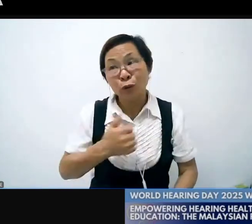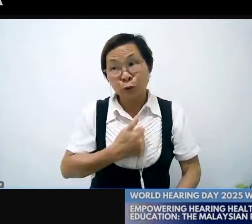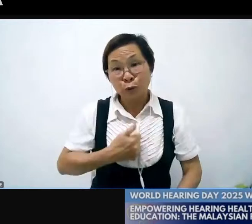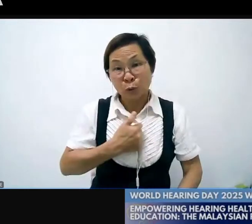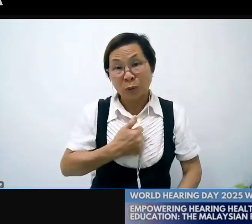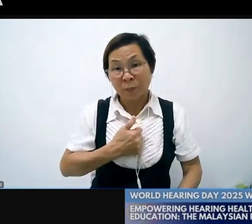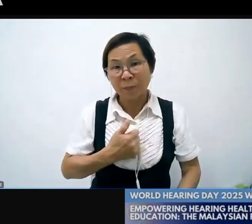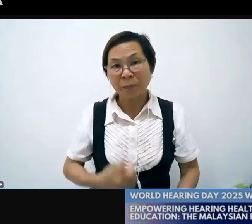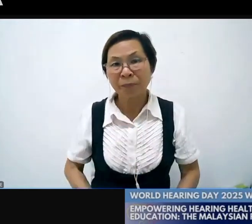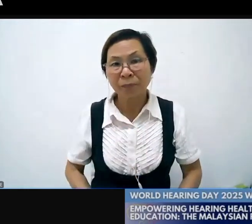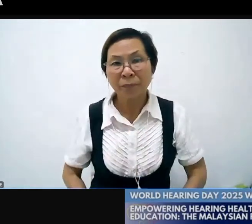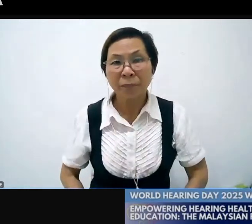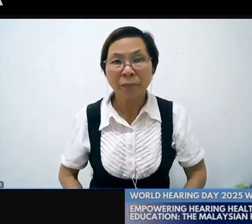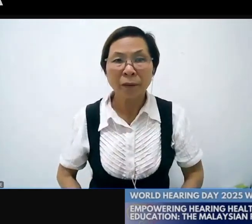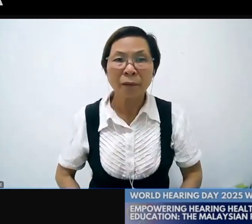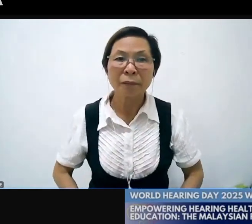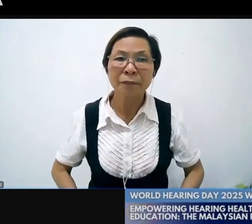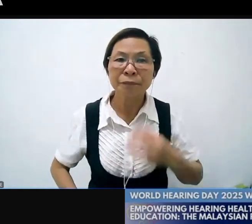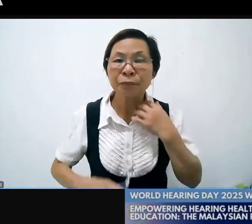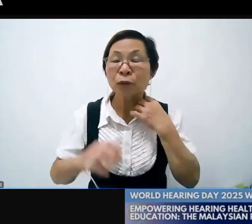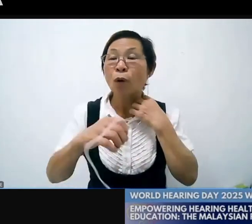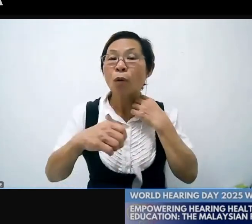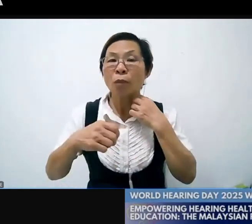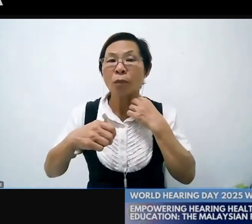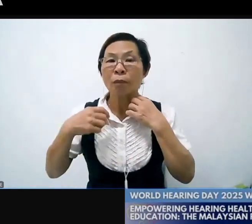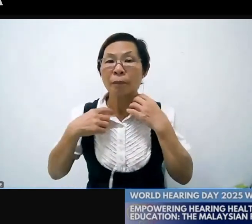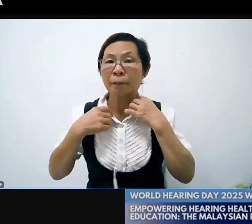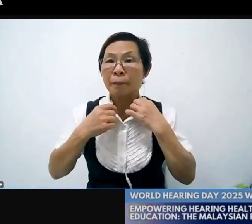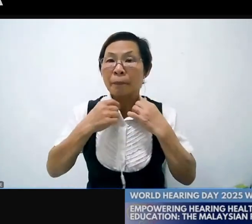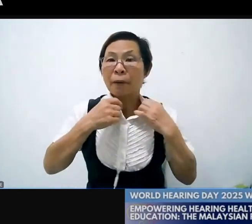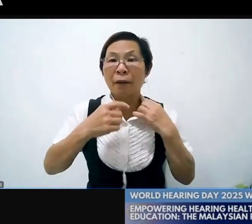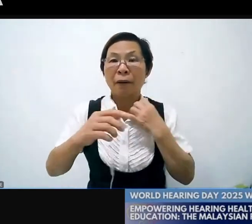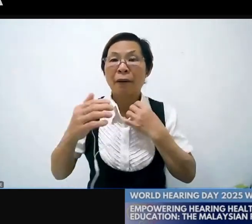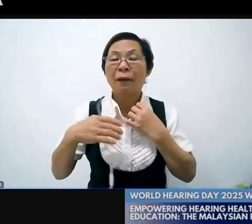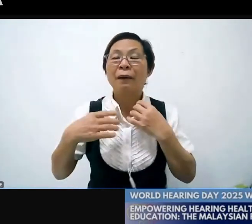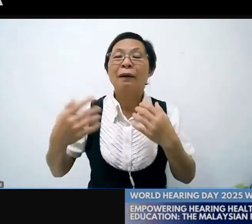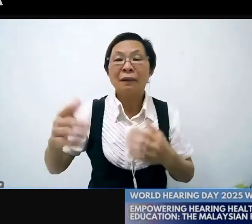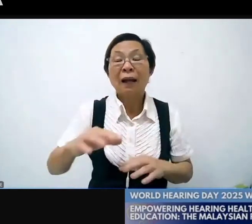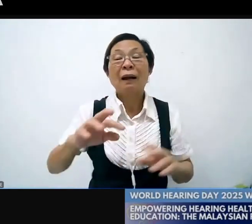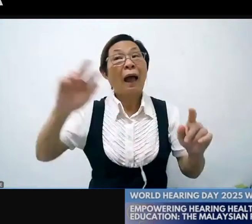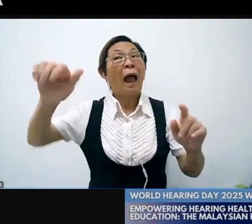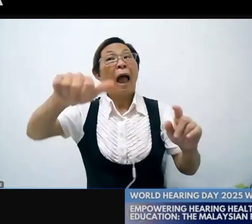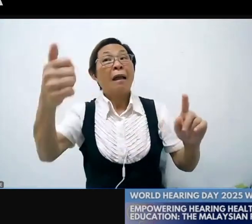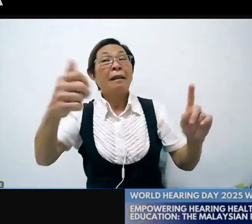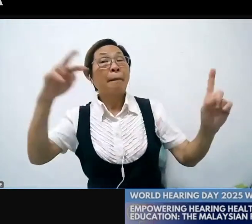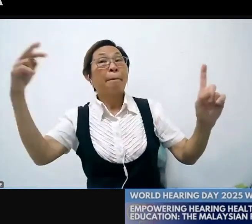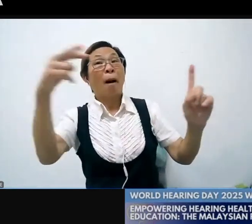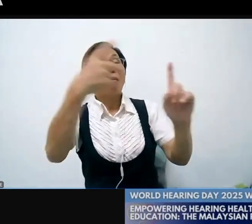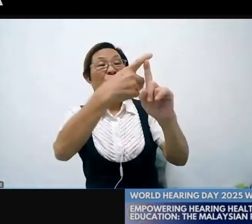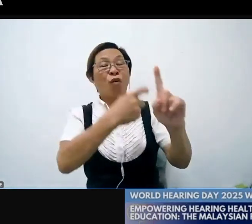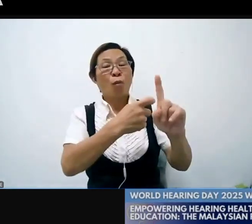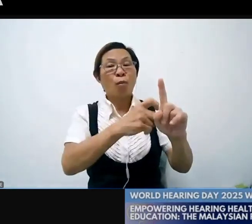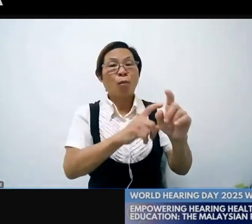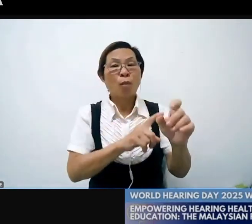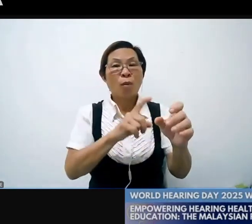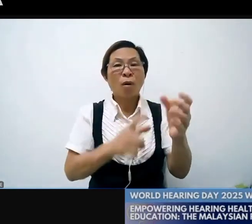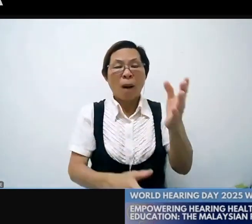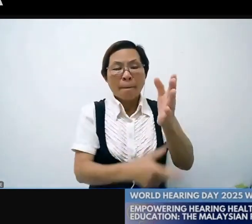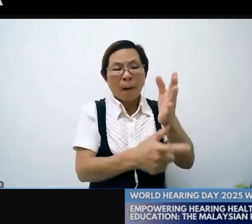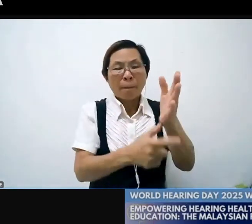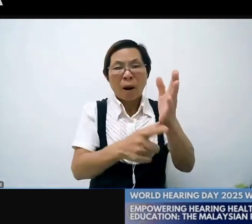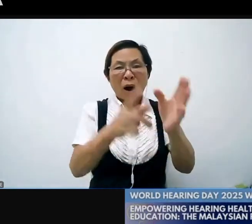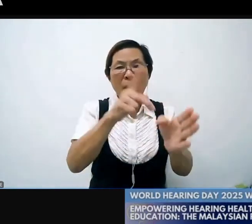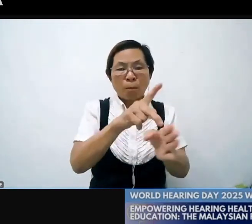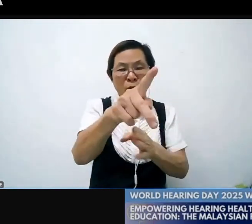Okay. Okay, let's take another perspective from Associate Prof. Dr.